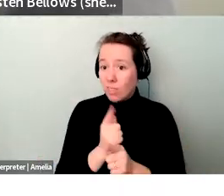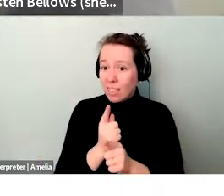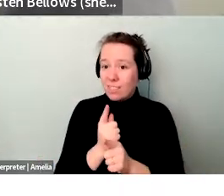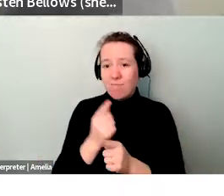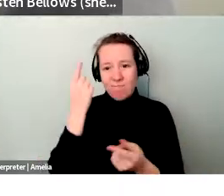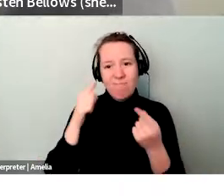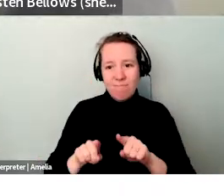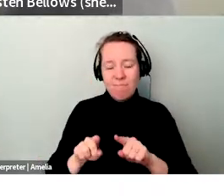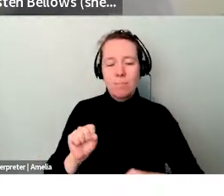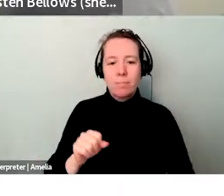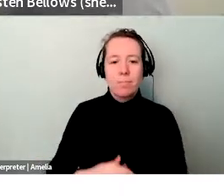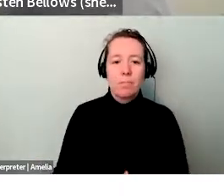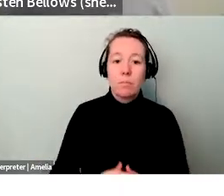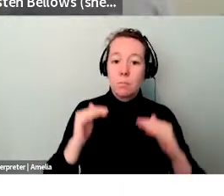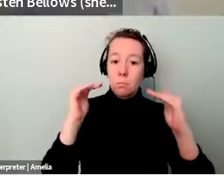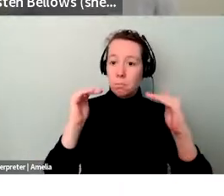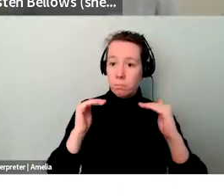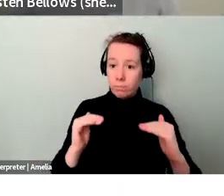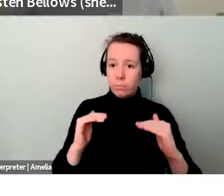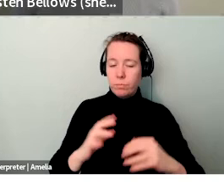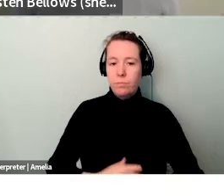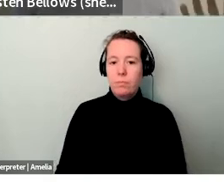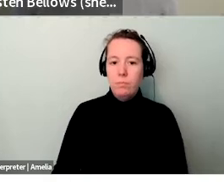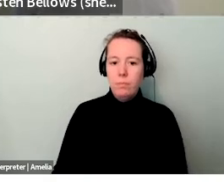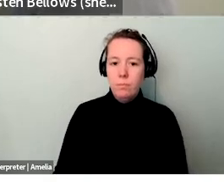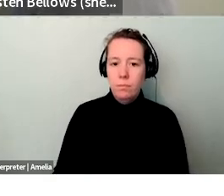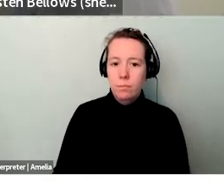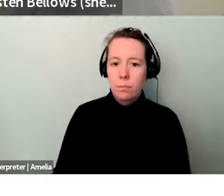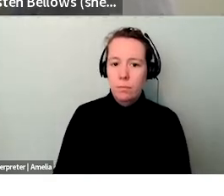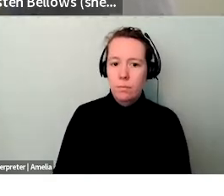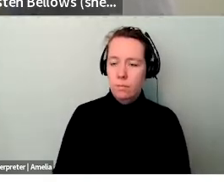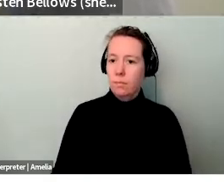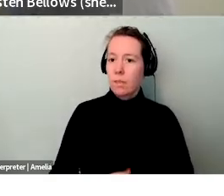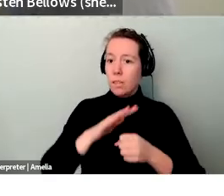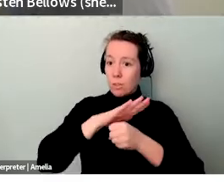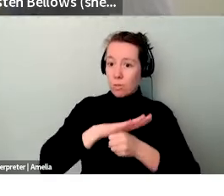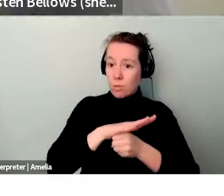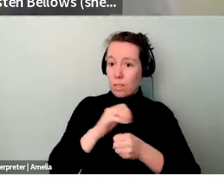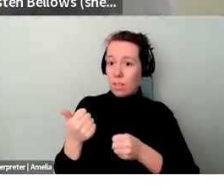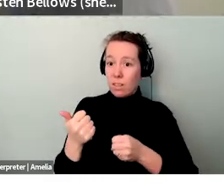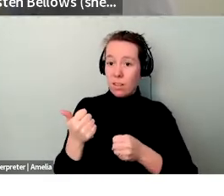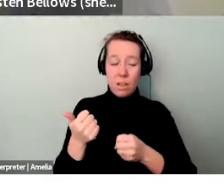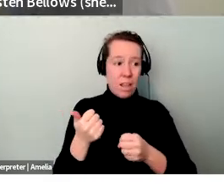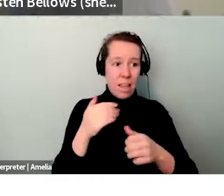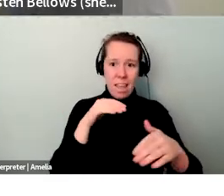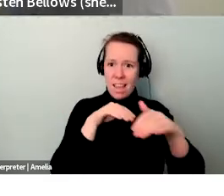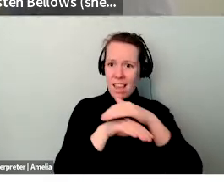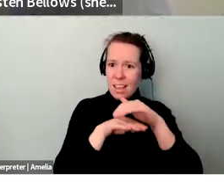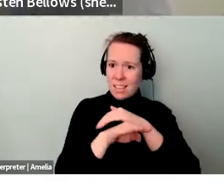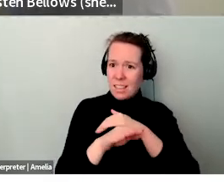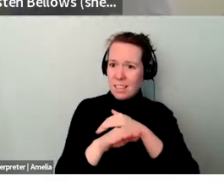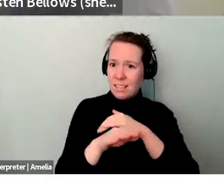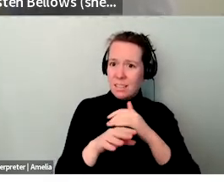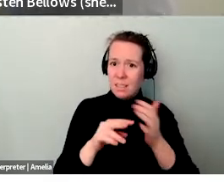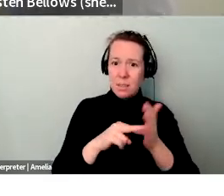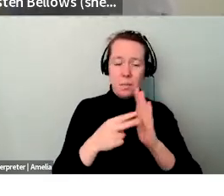So another thing that can add stress is just lack of access to job search resources. So you might not know where to find